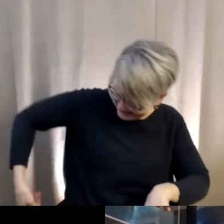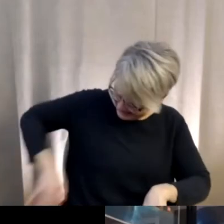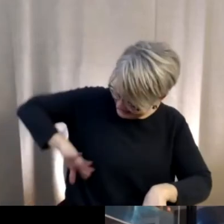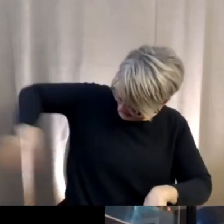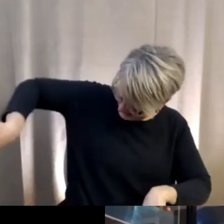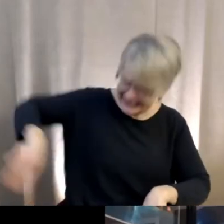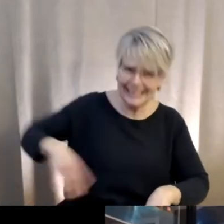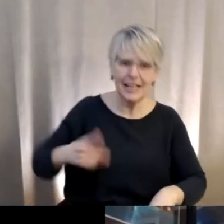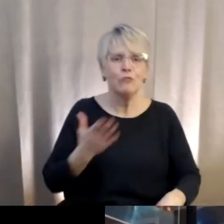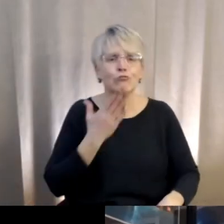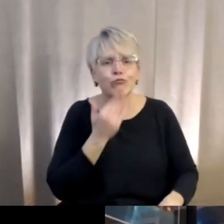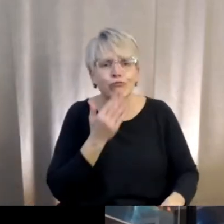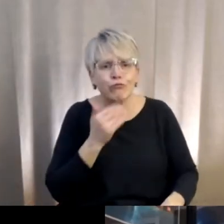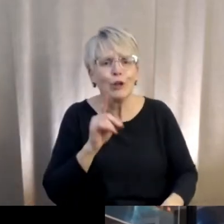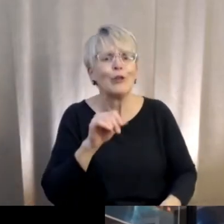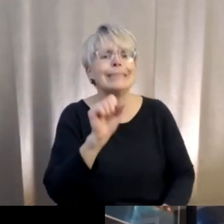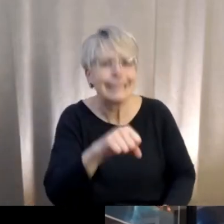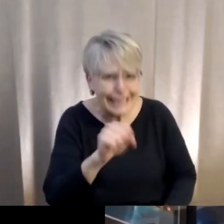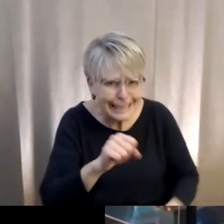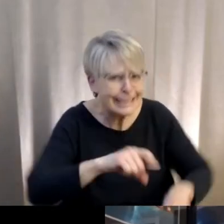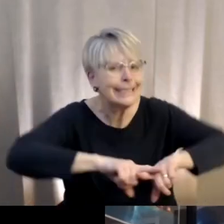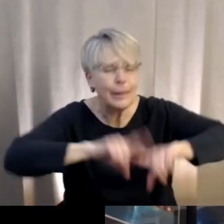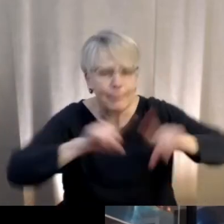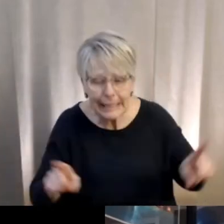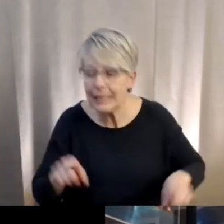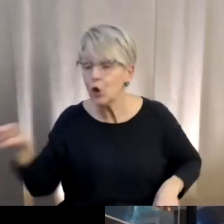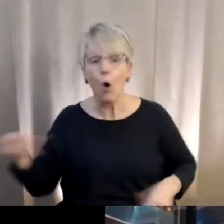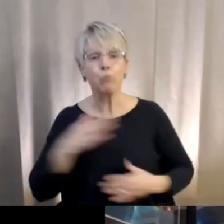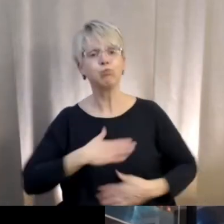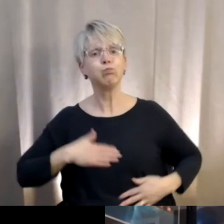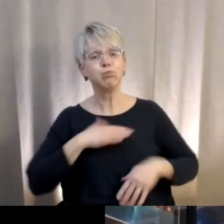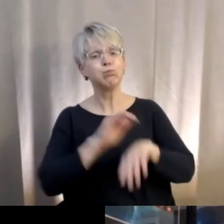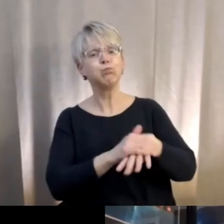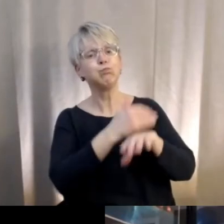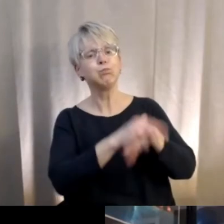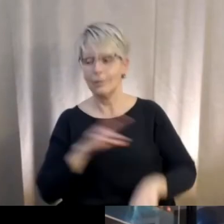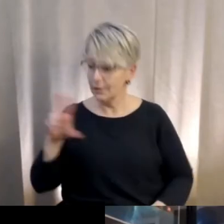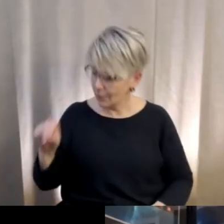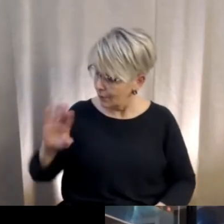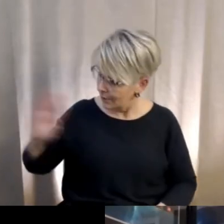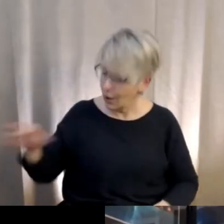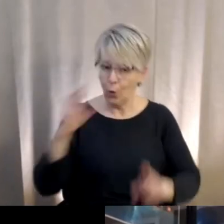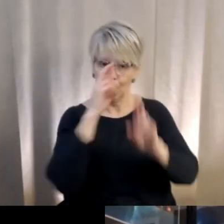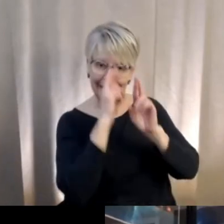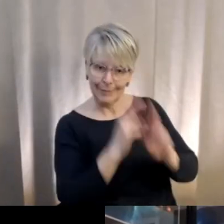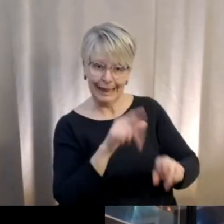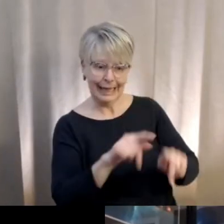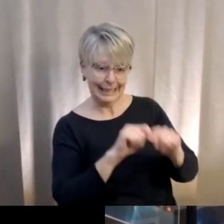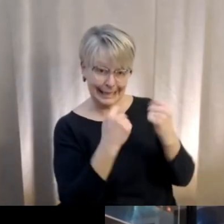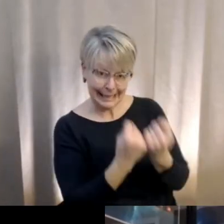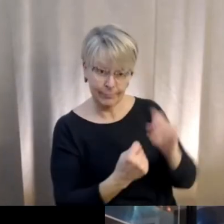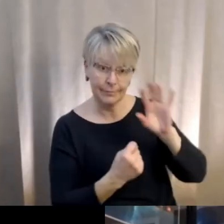I know it's cute and it's cuddly, but it's not there for your enjoyment and entertainment. So please be respectful of the team, because once